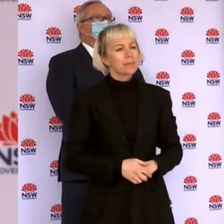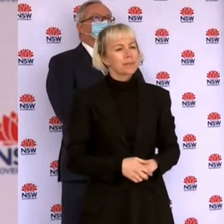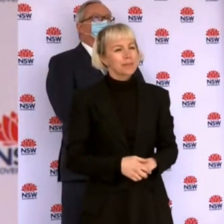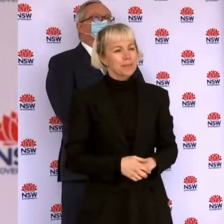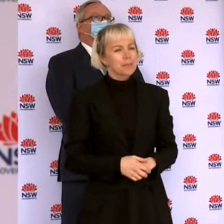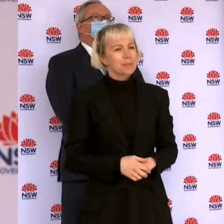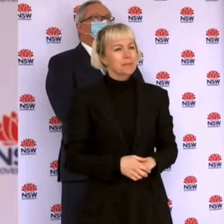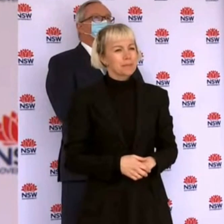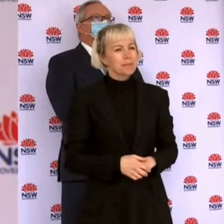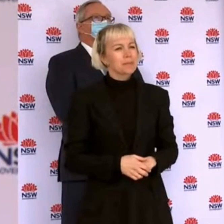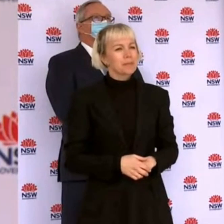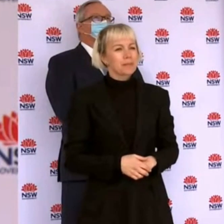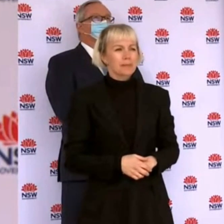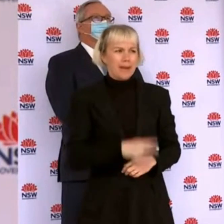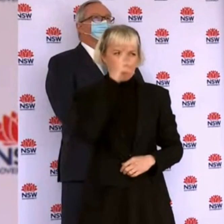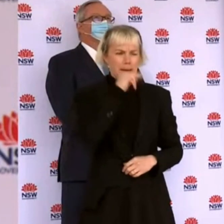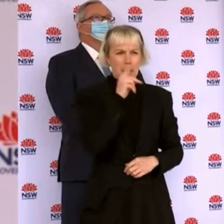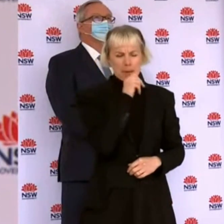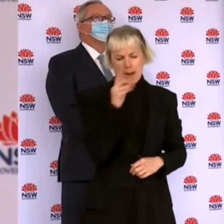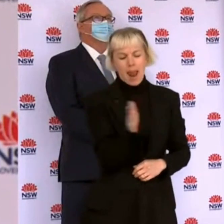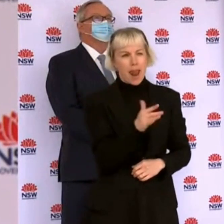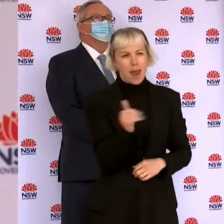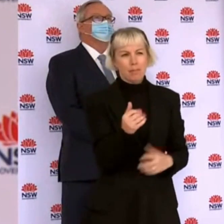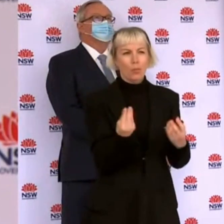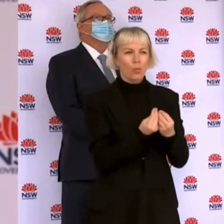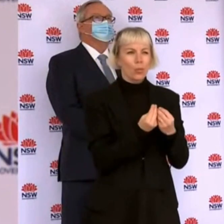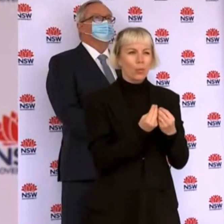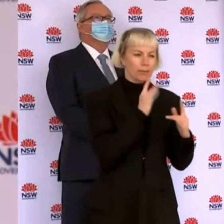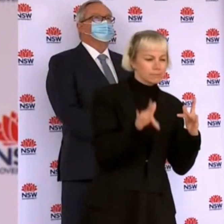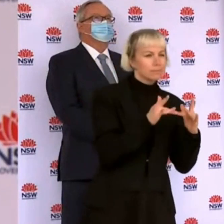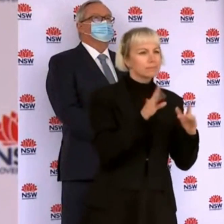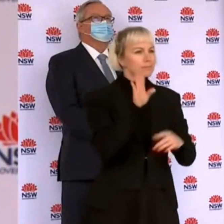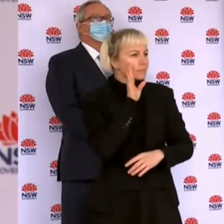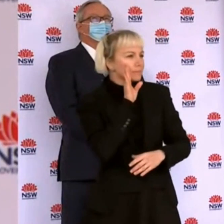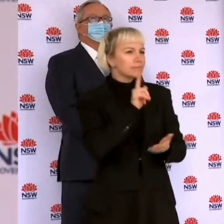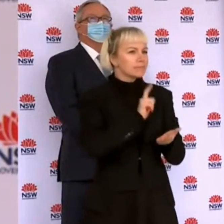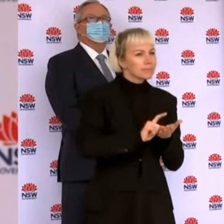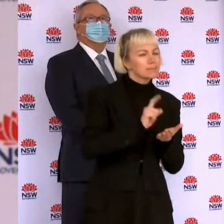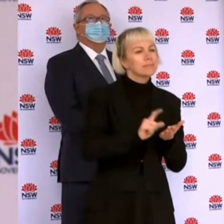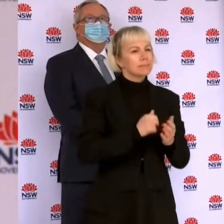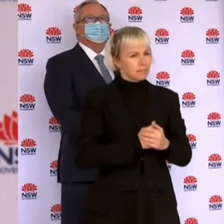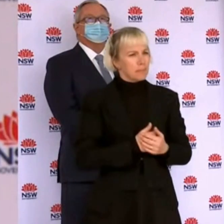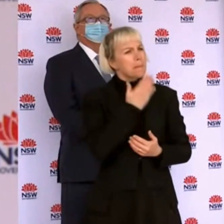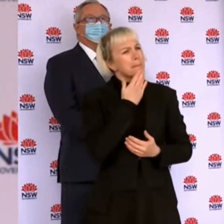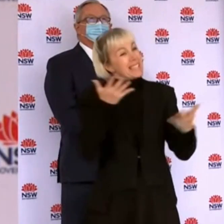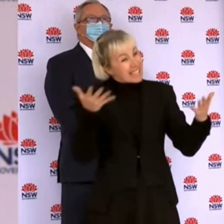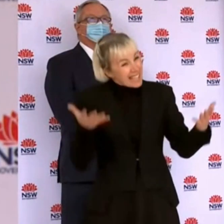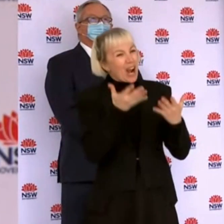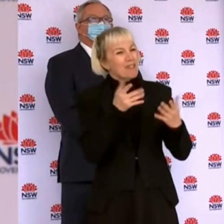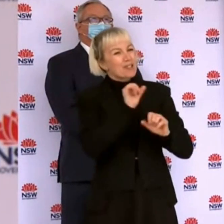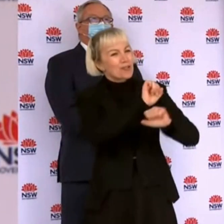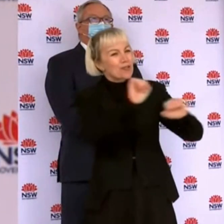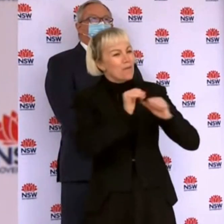networks. They can do that quicker than our contact tracers can. Make sure that they're really encouraging high rates of testing along their